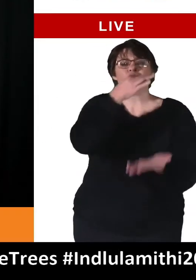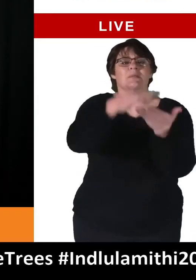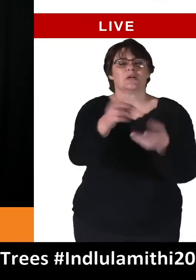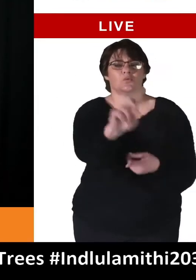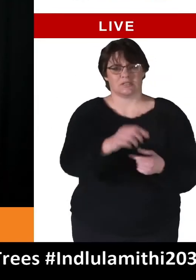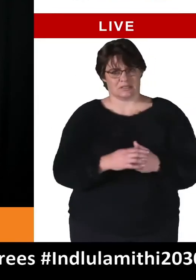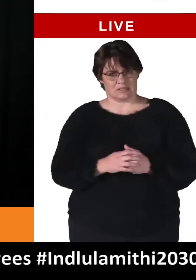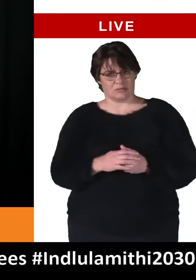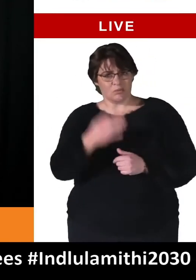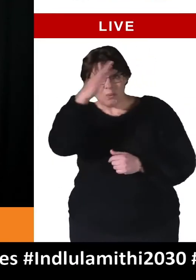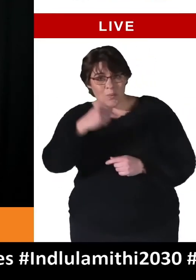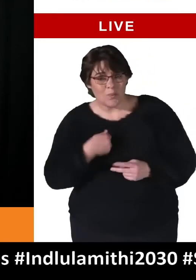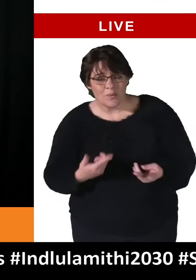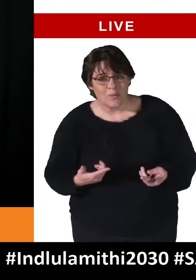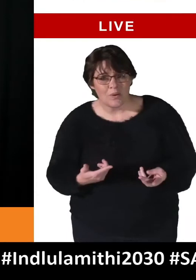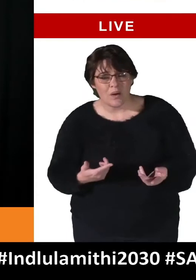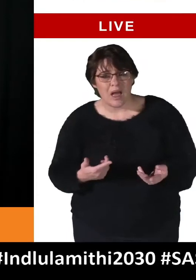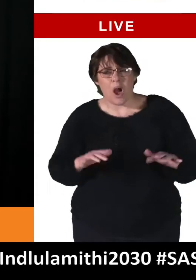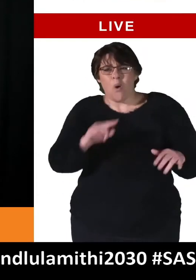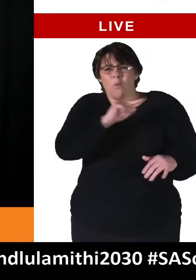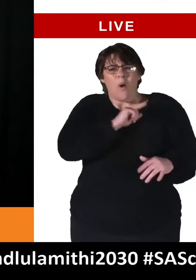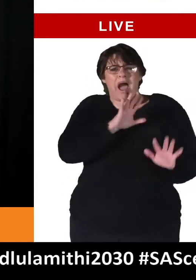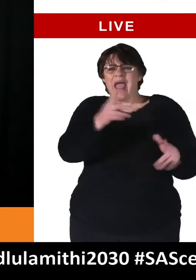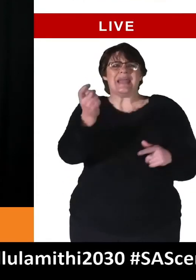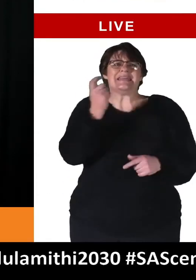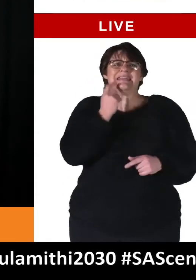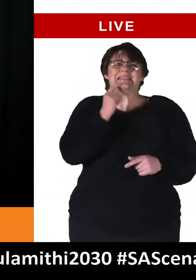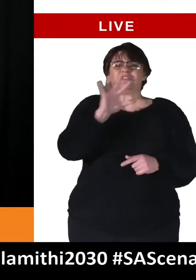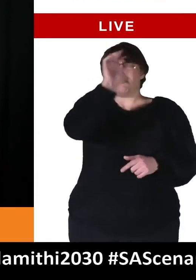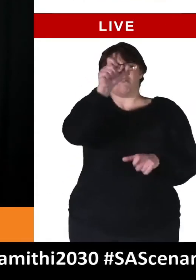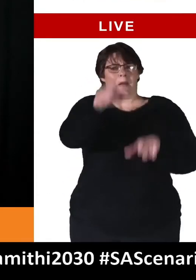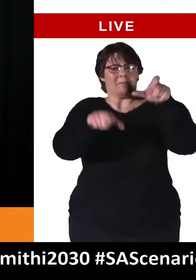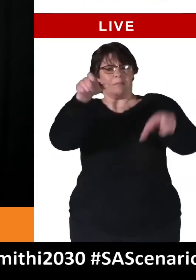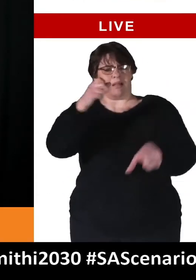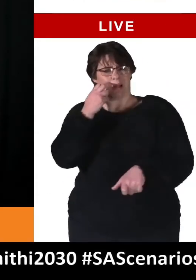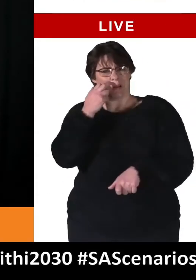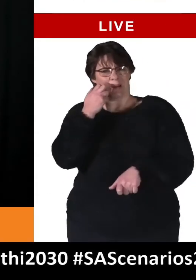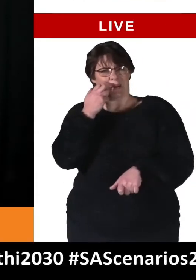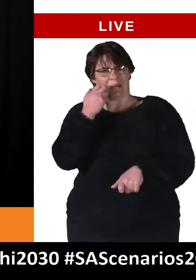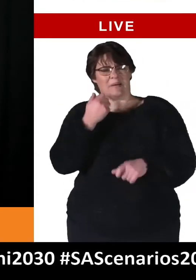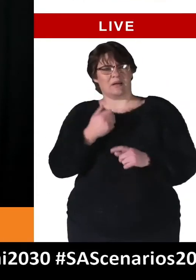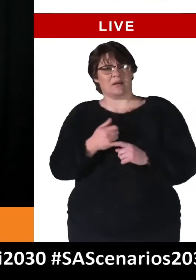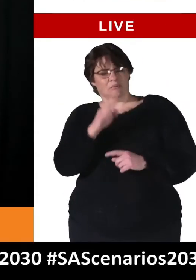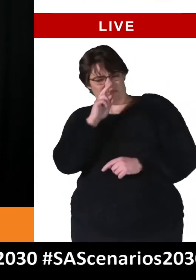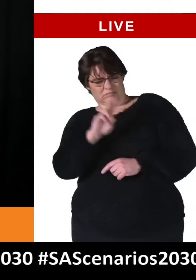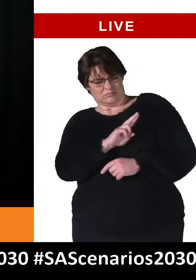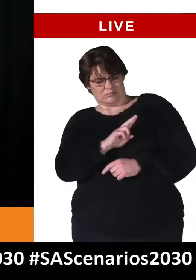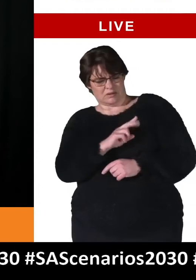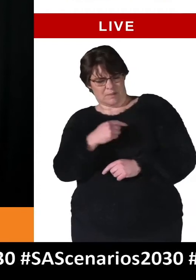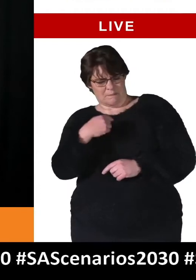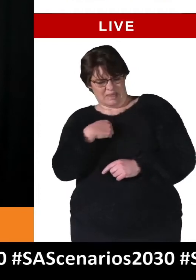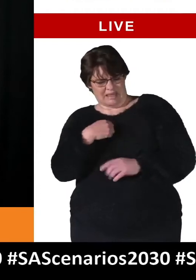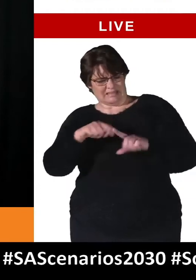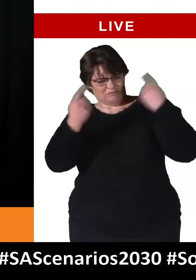Do we have one? Why is it so easy for South Africans to see themselves in